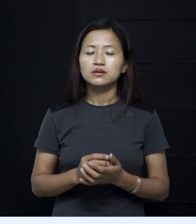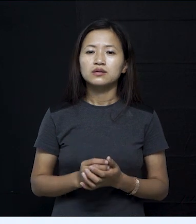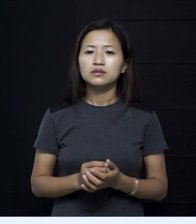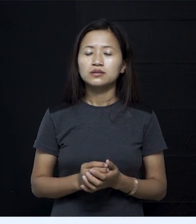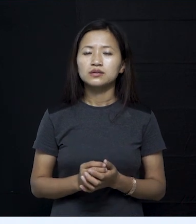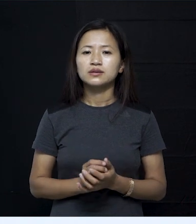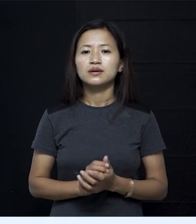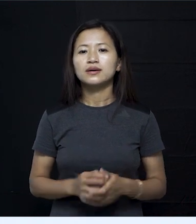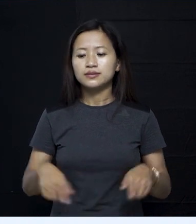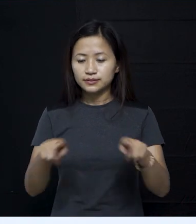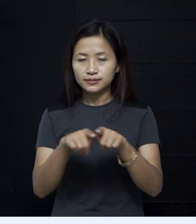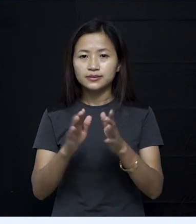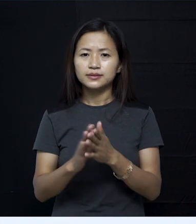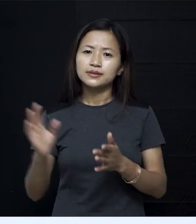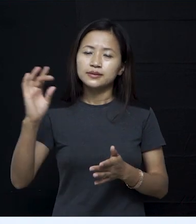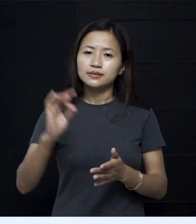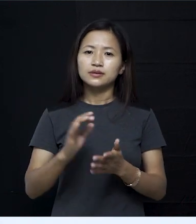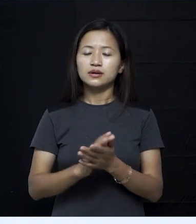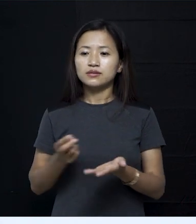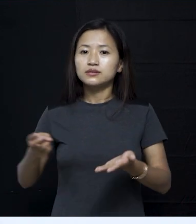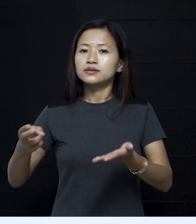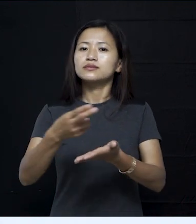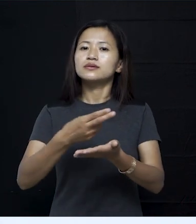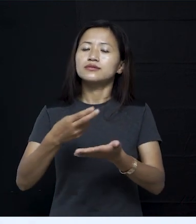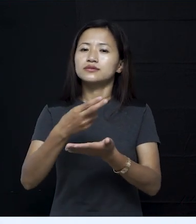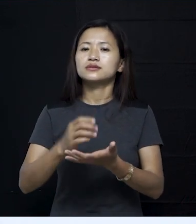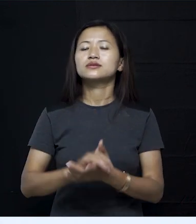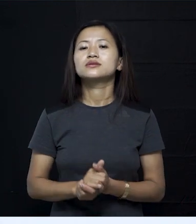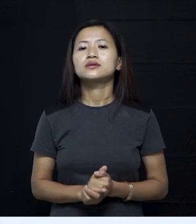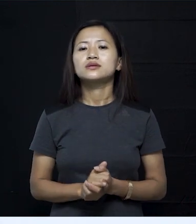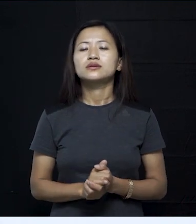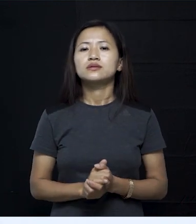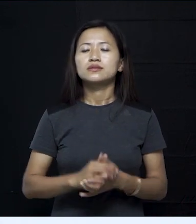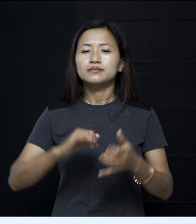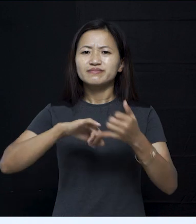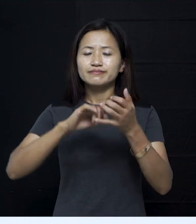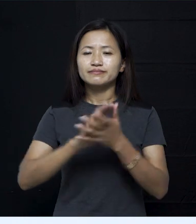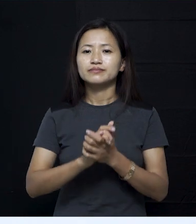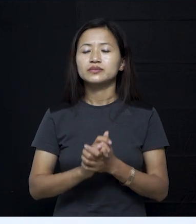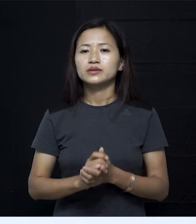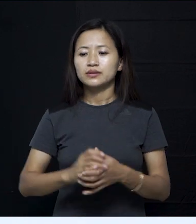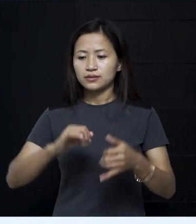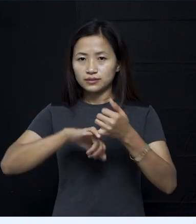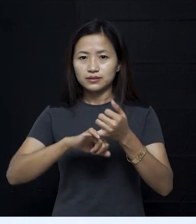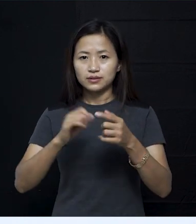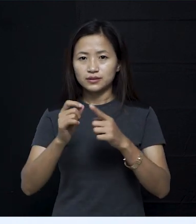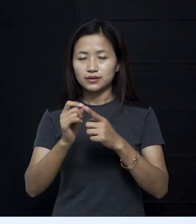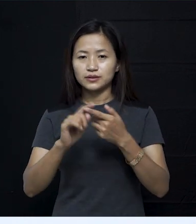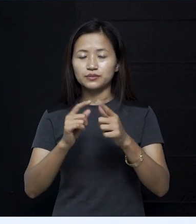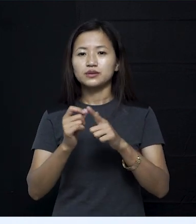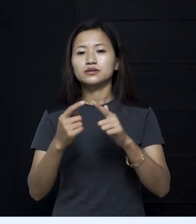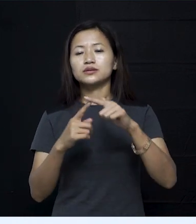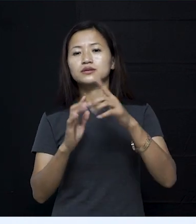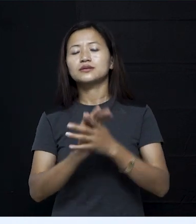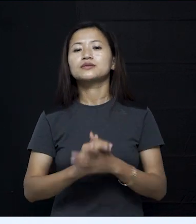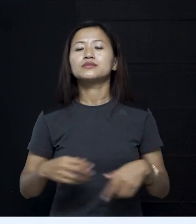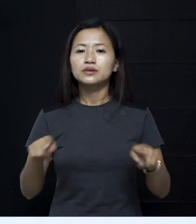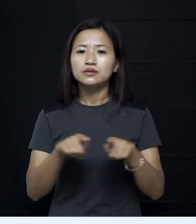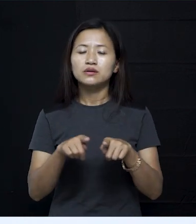are, first one is, we call it as Rabi. Okay, everything is there in your textbook, so